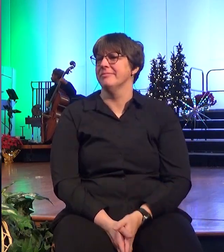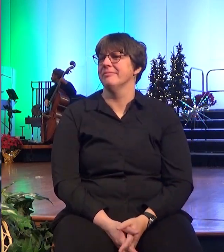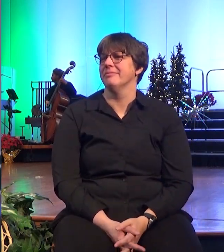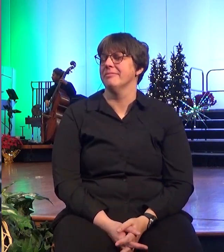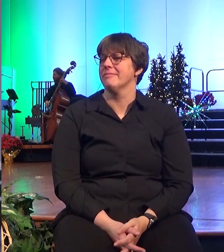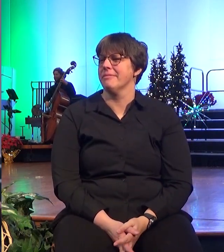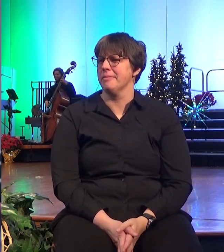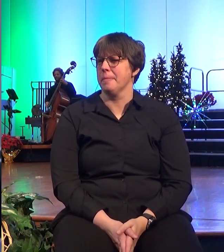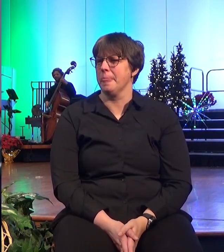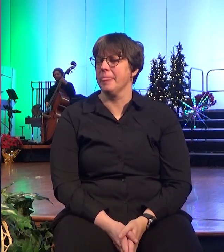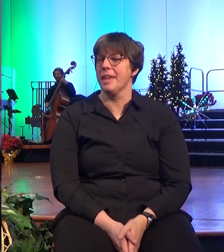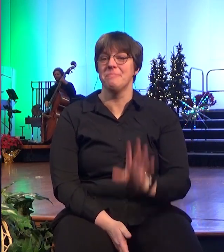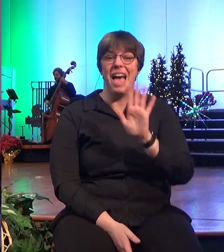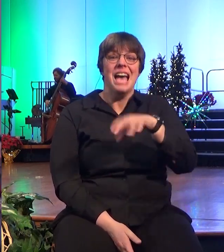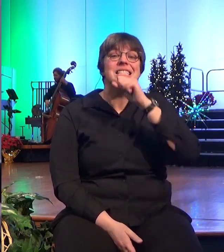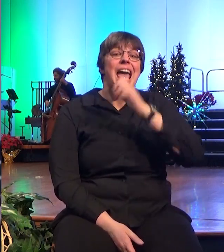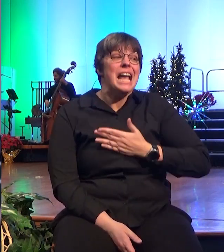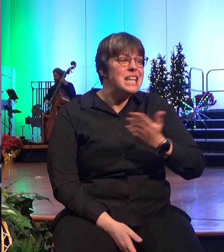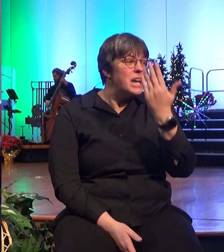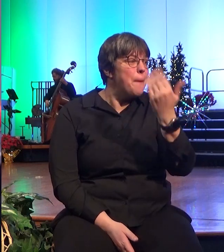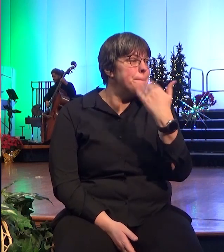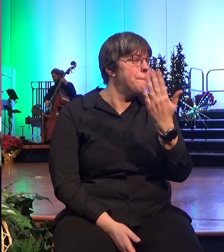Hey, Santa, come on up here.